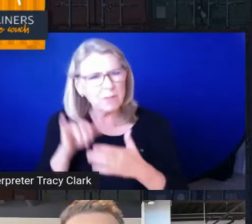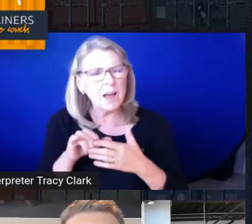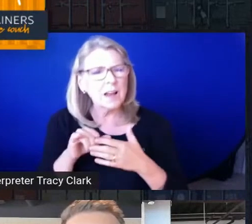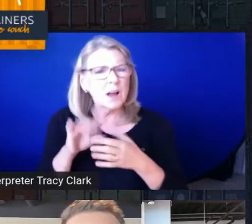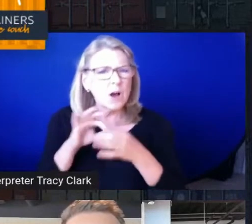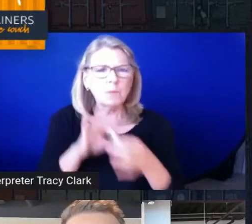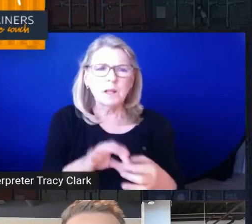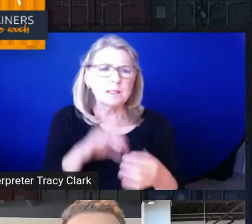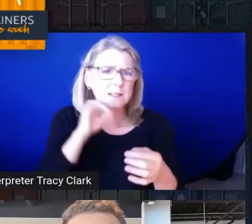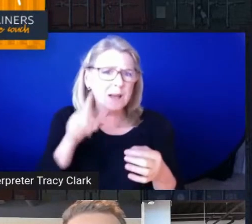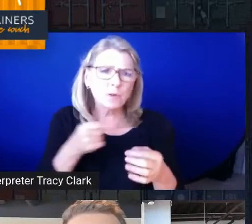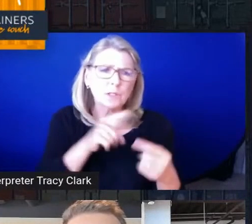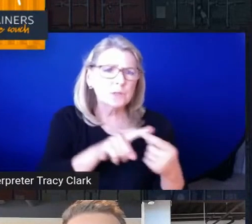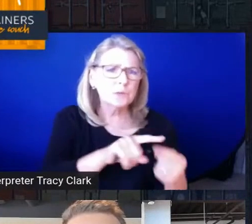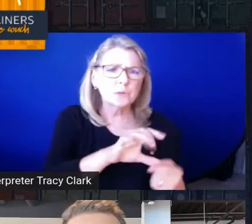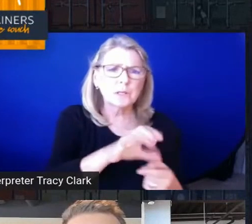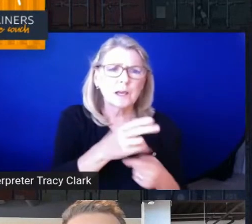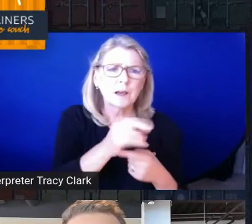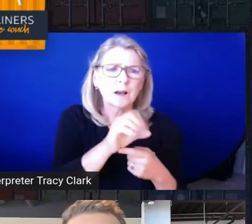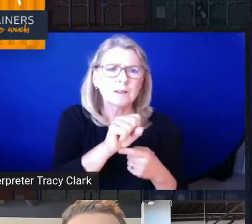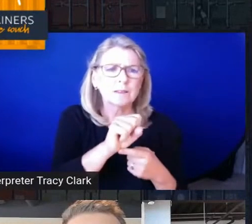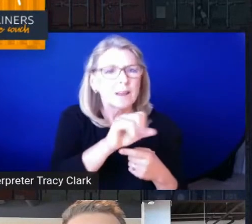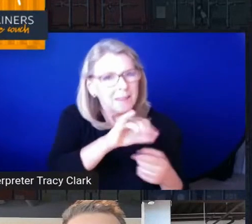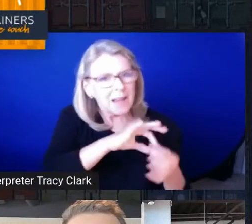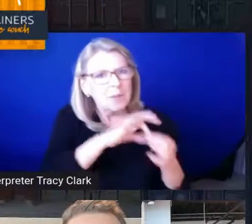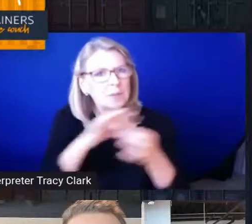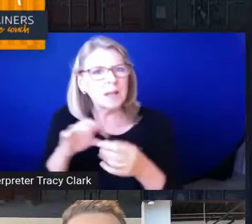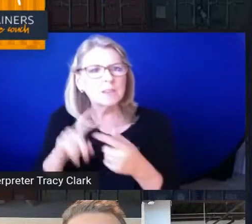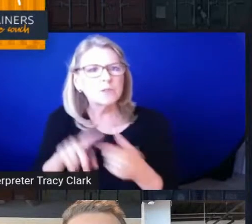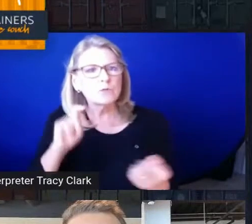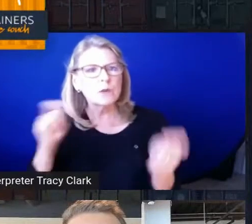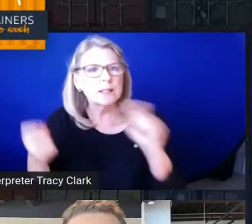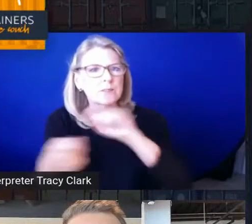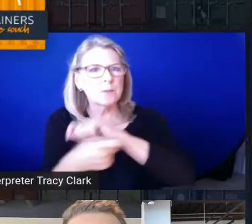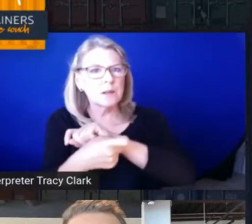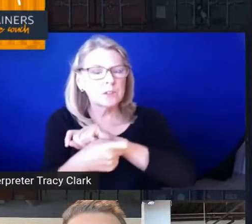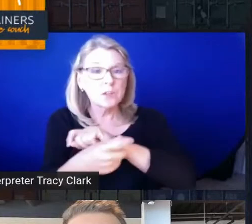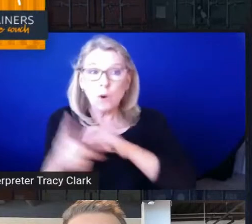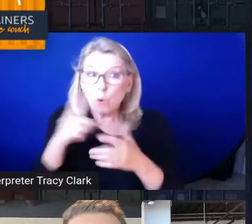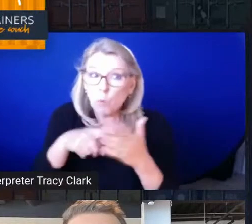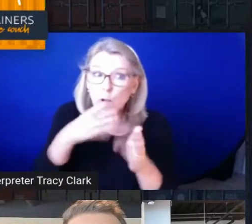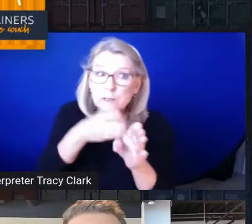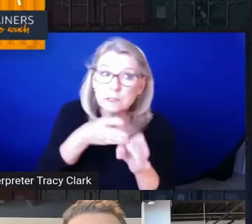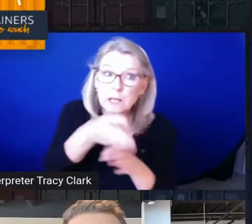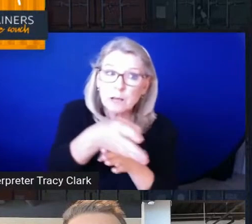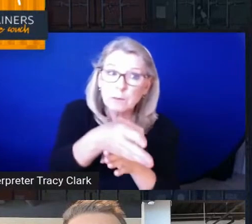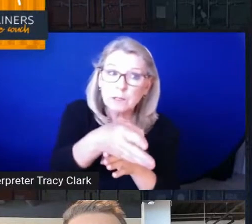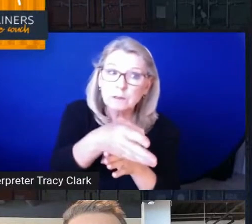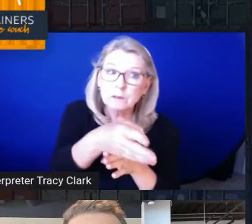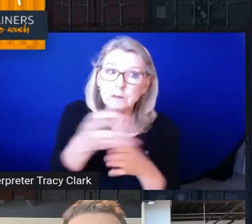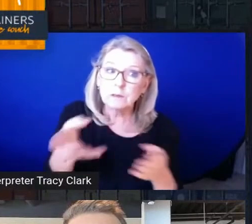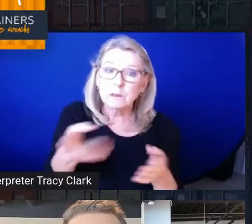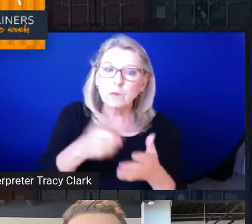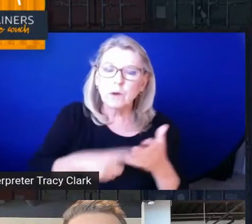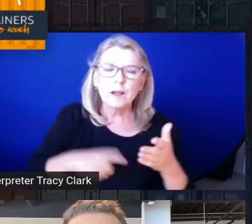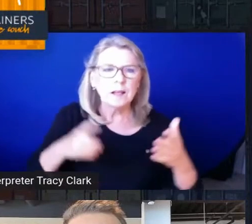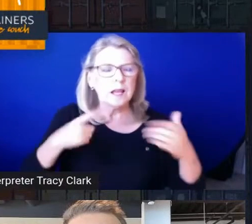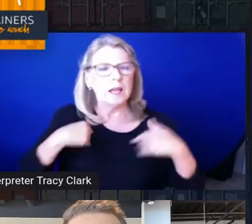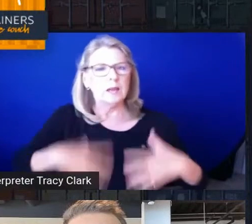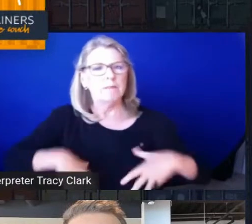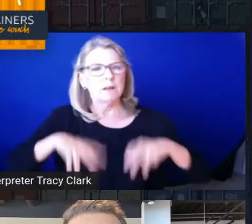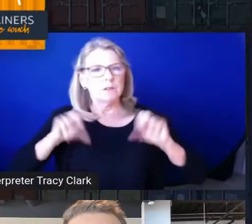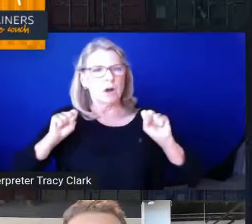to transformation and what Sector and Frederick were talking about, right? Adopting hybrid will